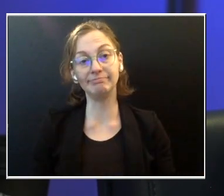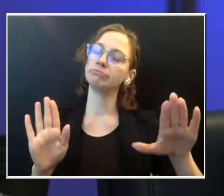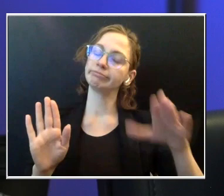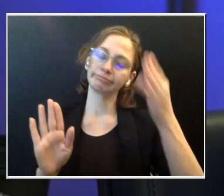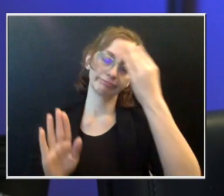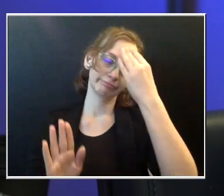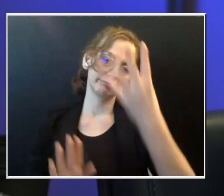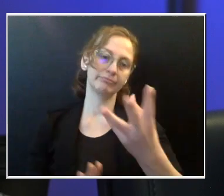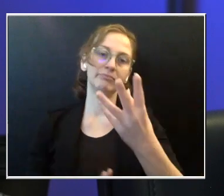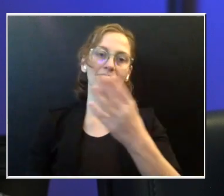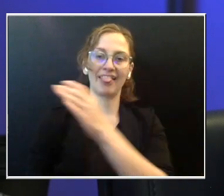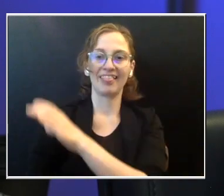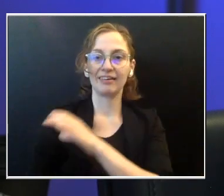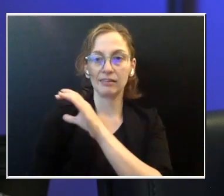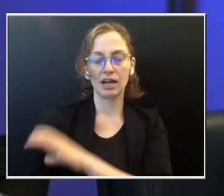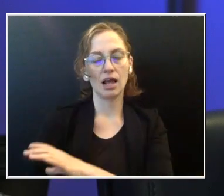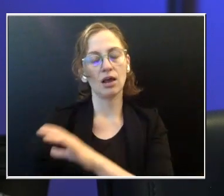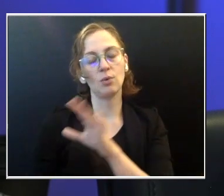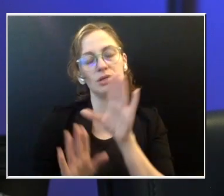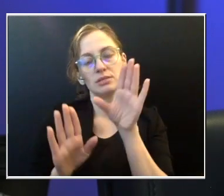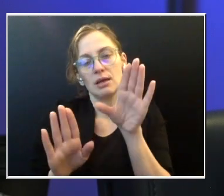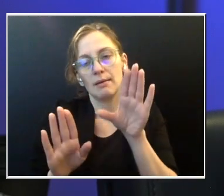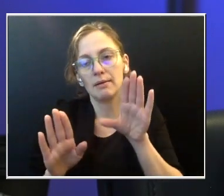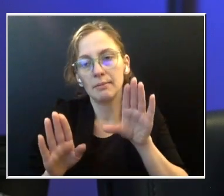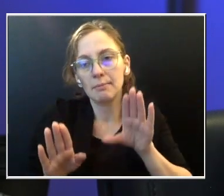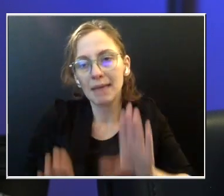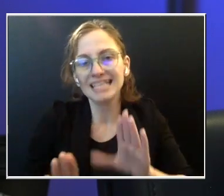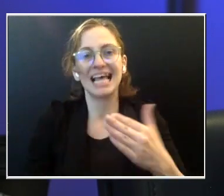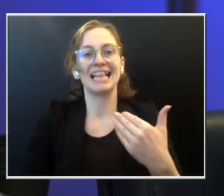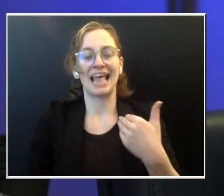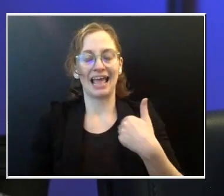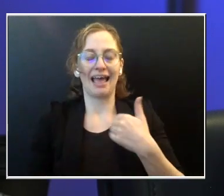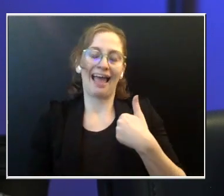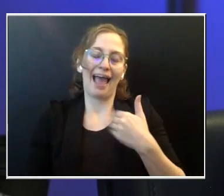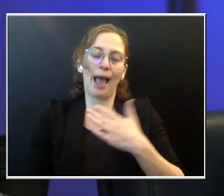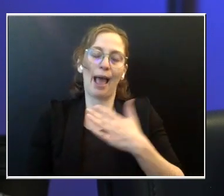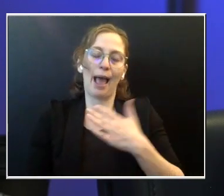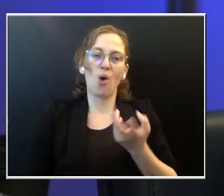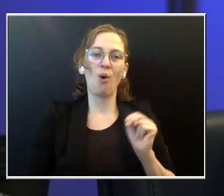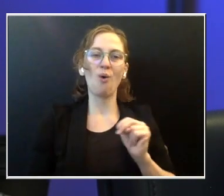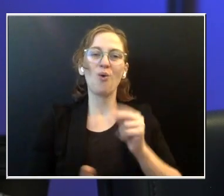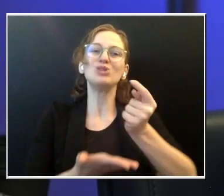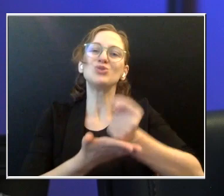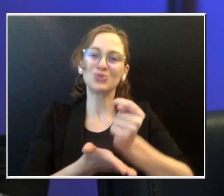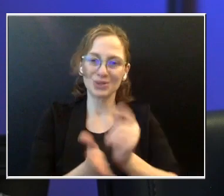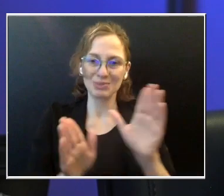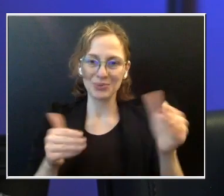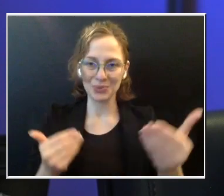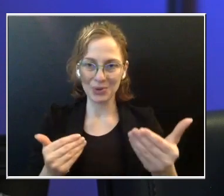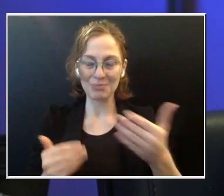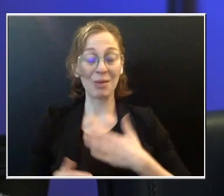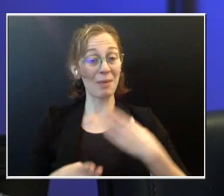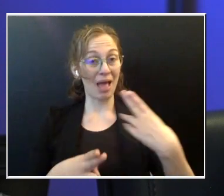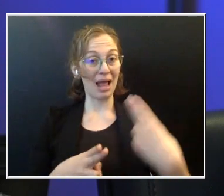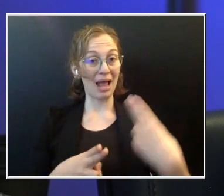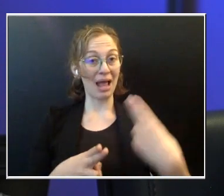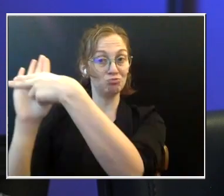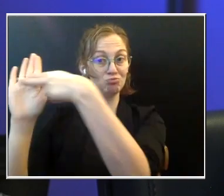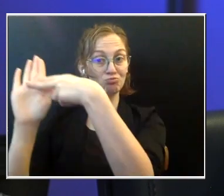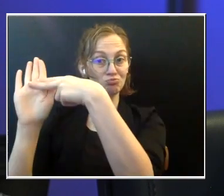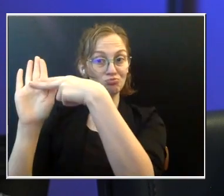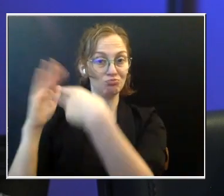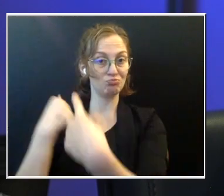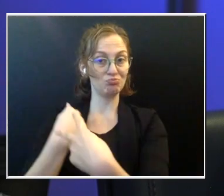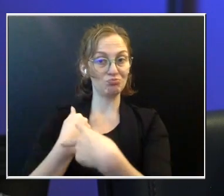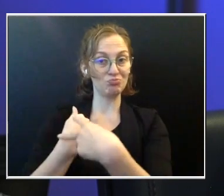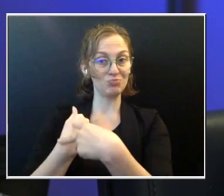aside a treatment room for me. It had my name on it. It was reserved. one of the nurses scrounged up a